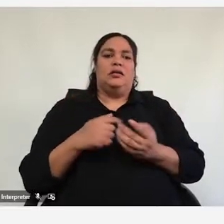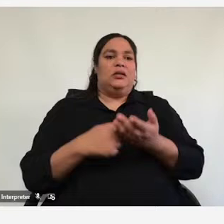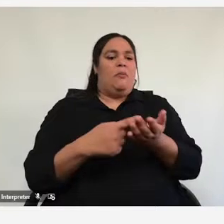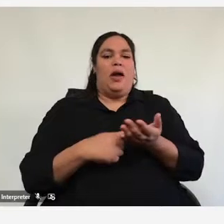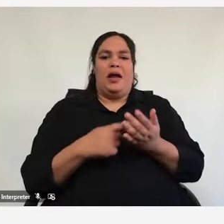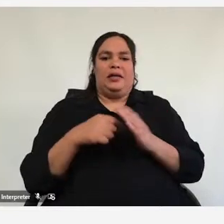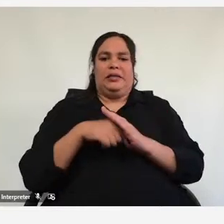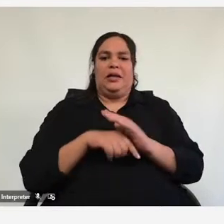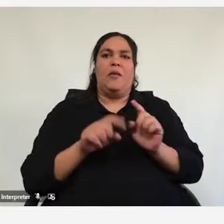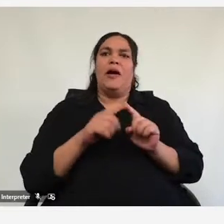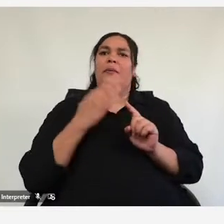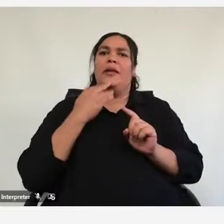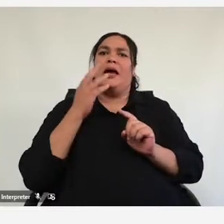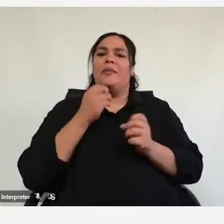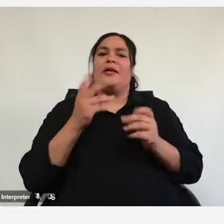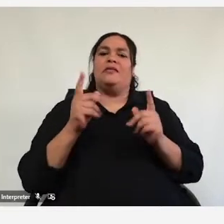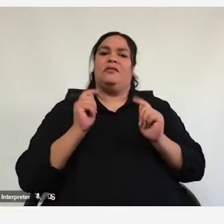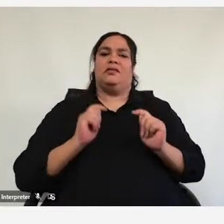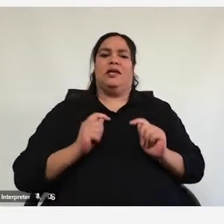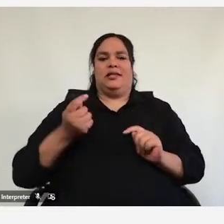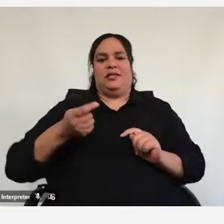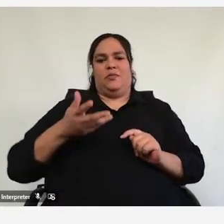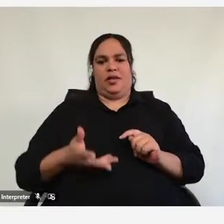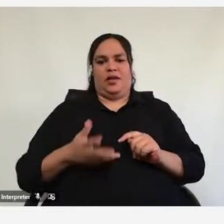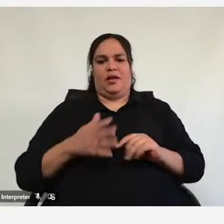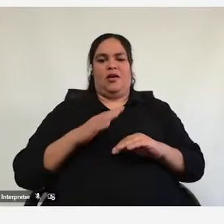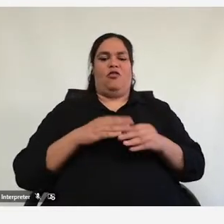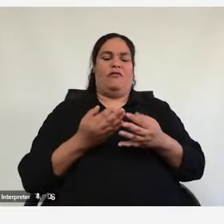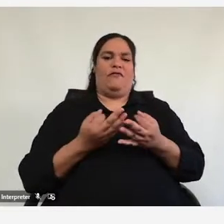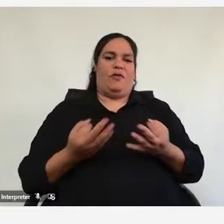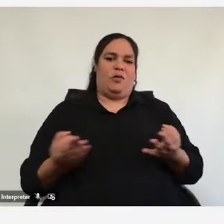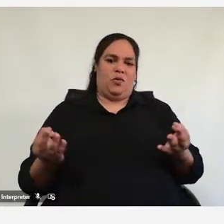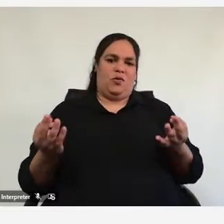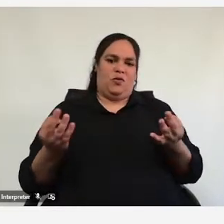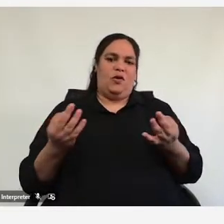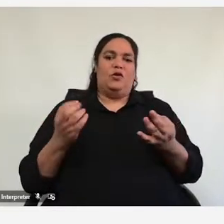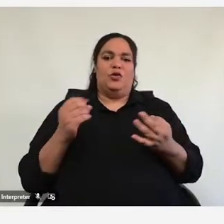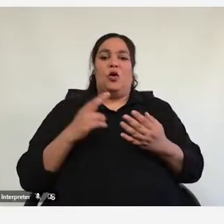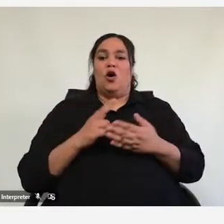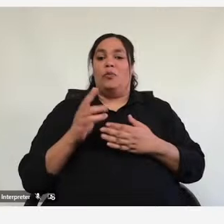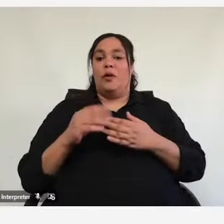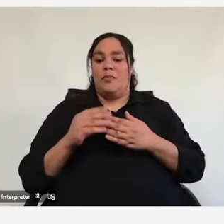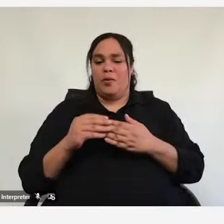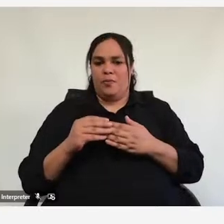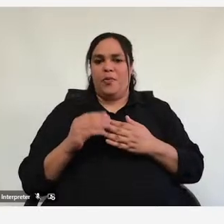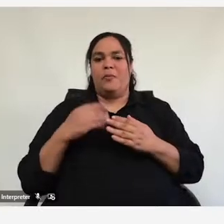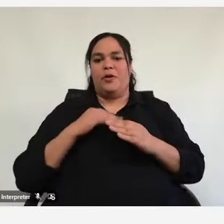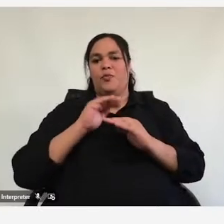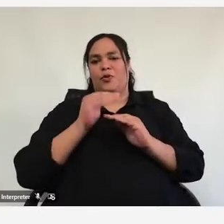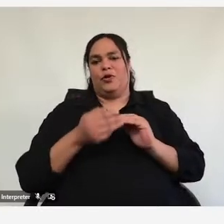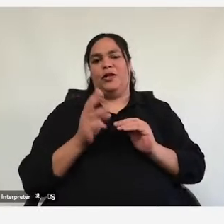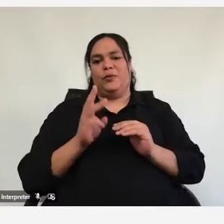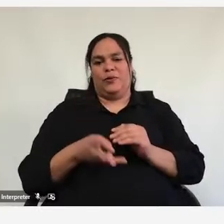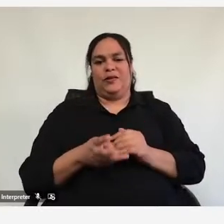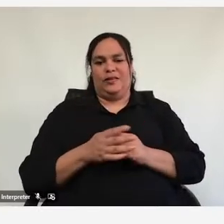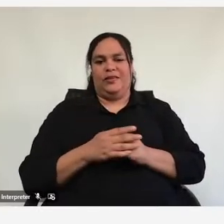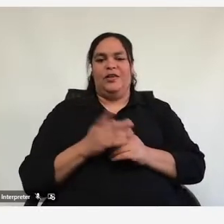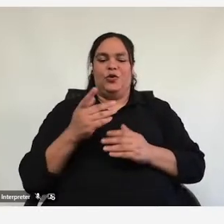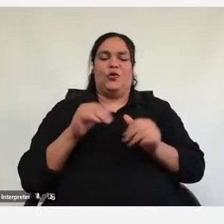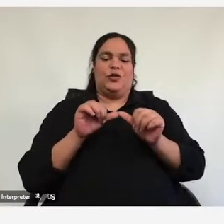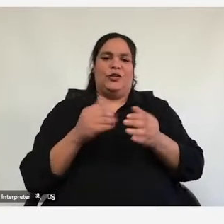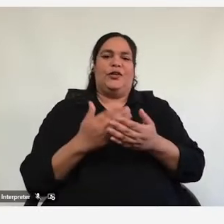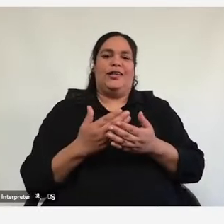please do not drown out the speaker on the floor. So Honorable Nkondlo, I will protect you. You may